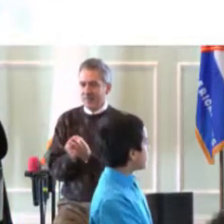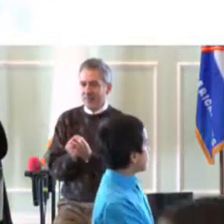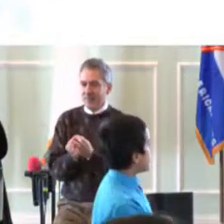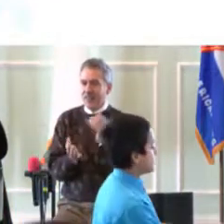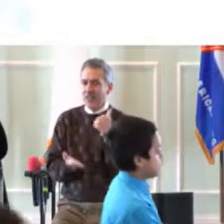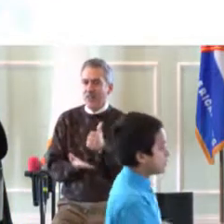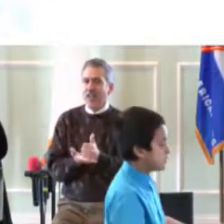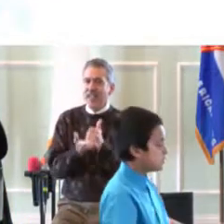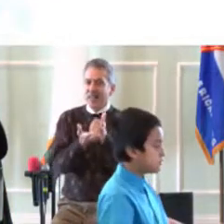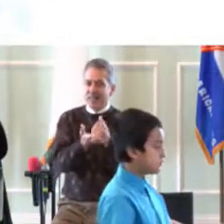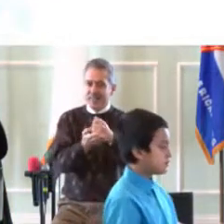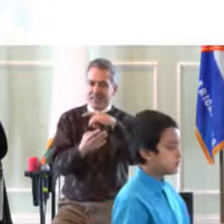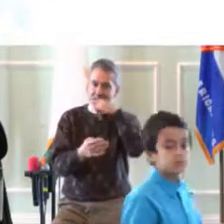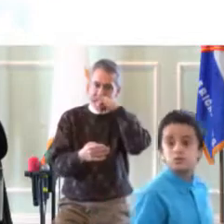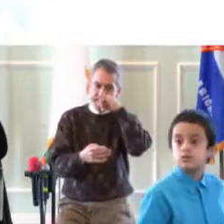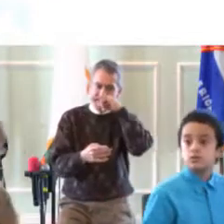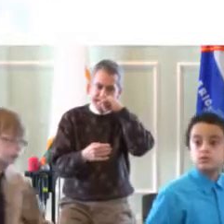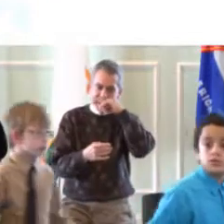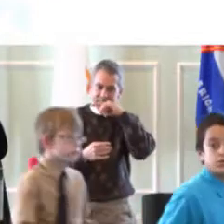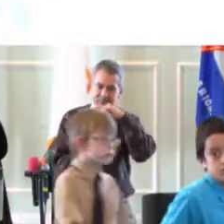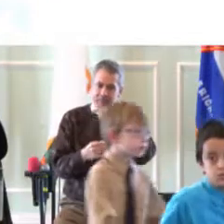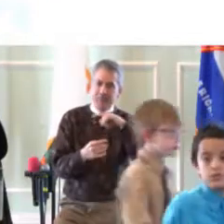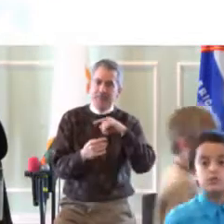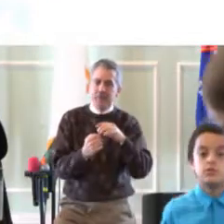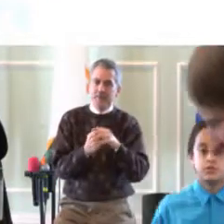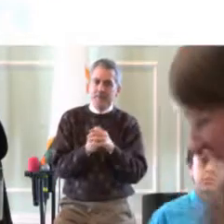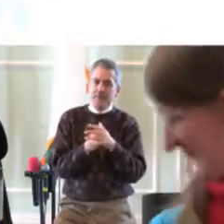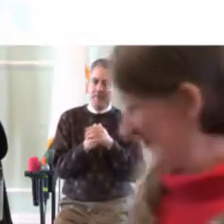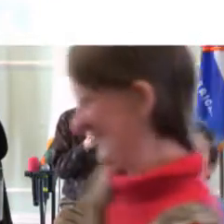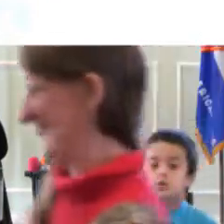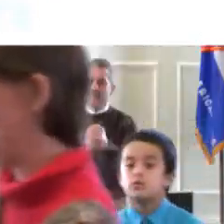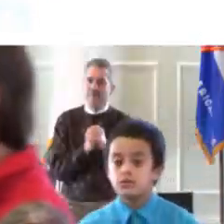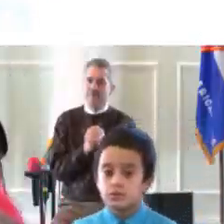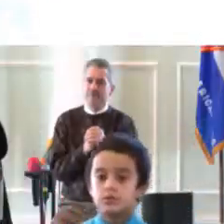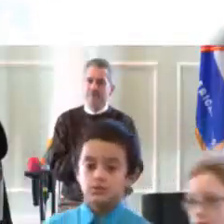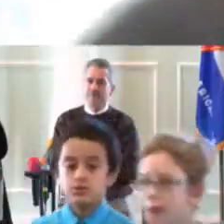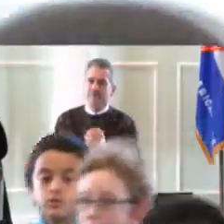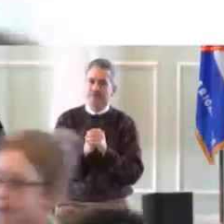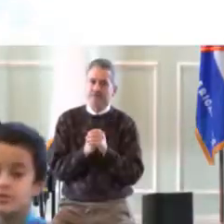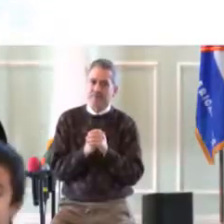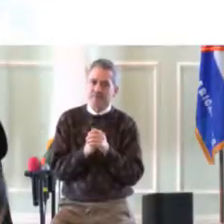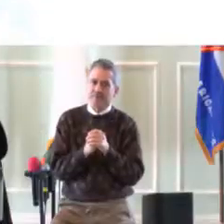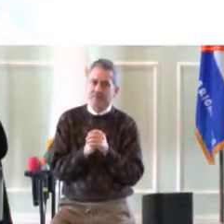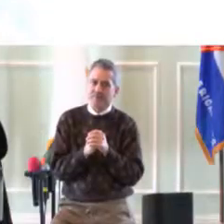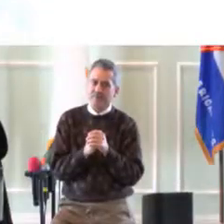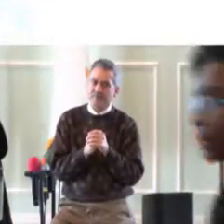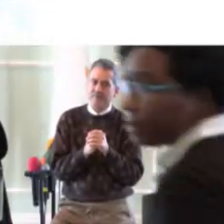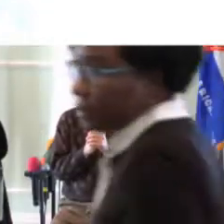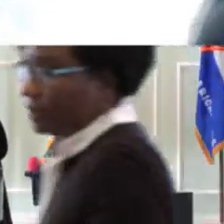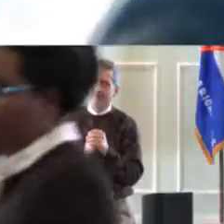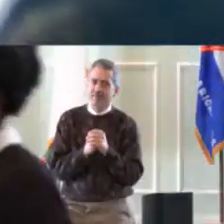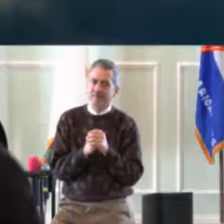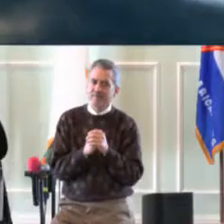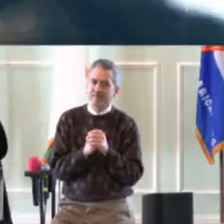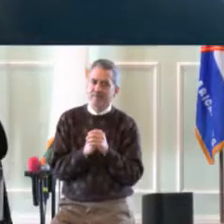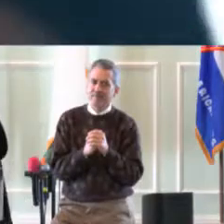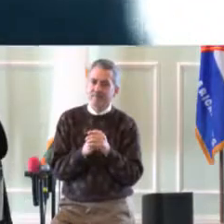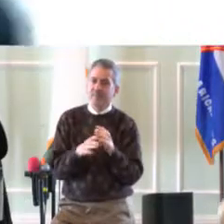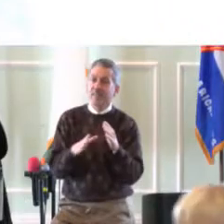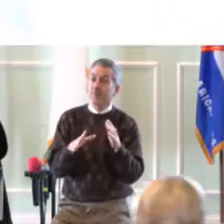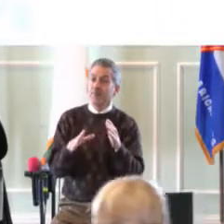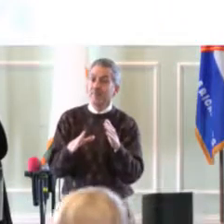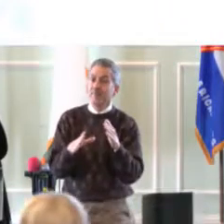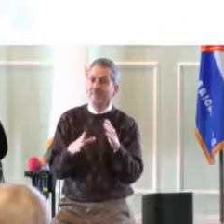helping students to be able to attend Tree of Life Christian Preparatory School. So make sure you cover all the rows